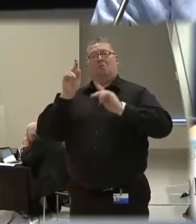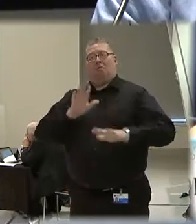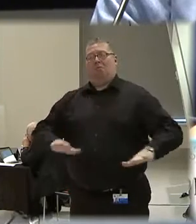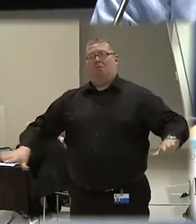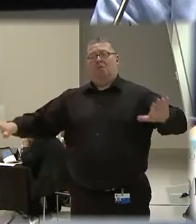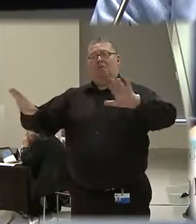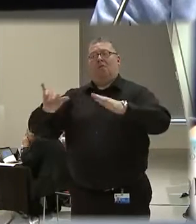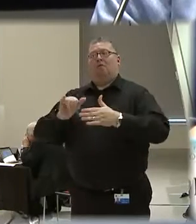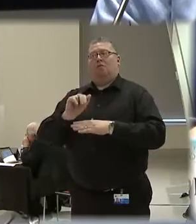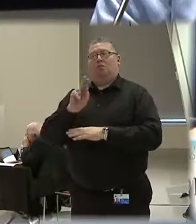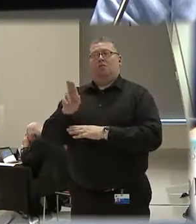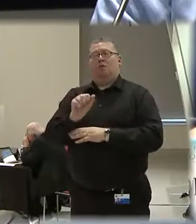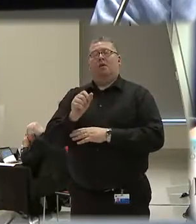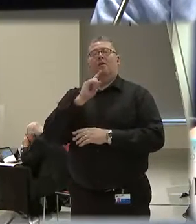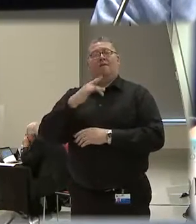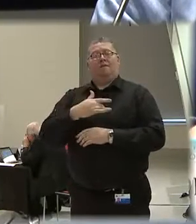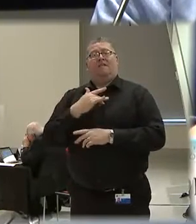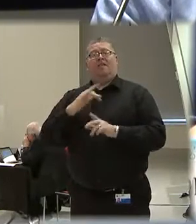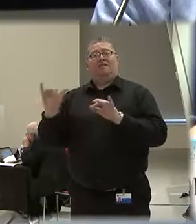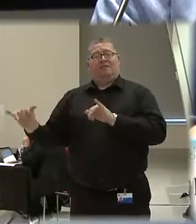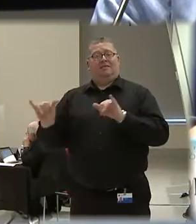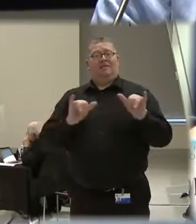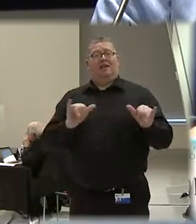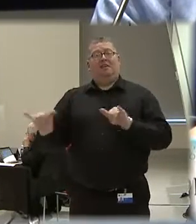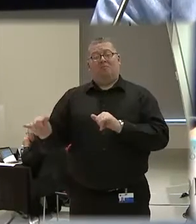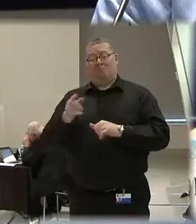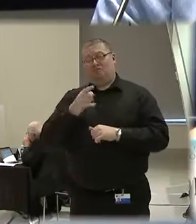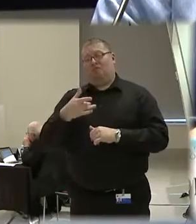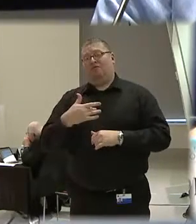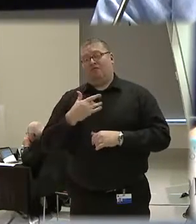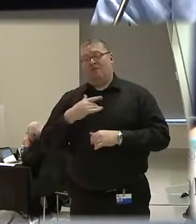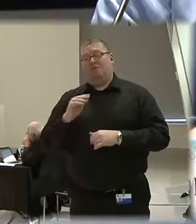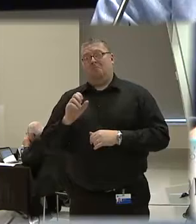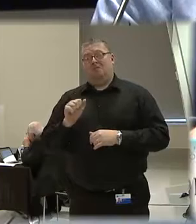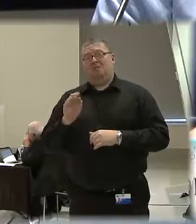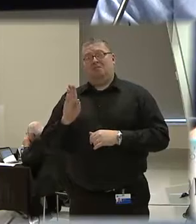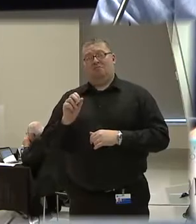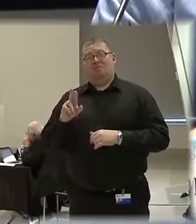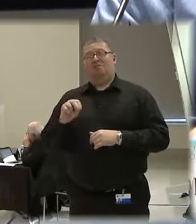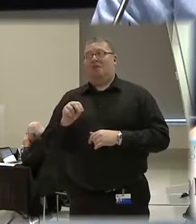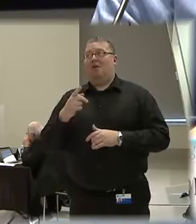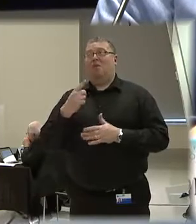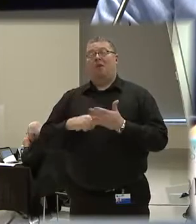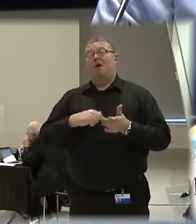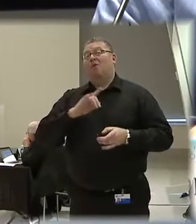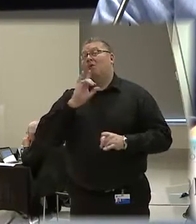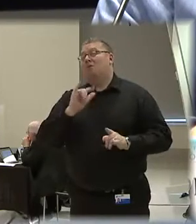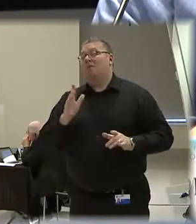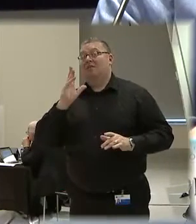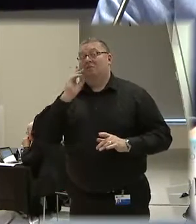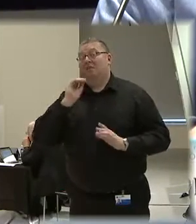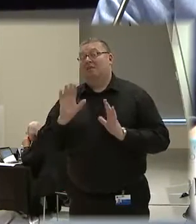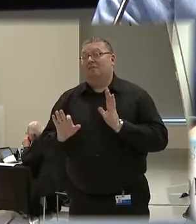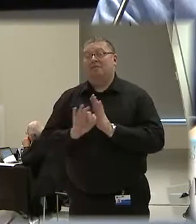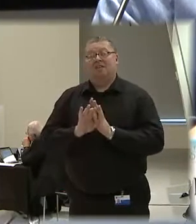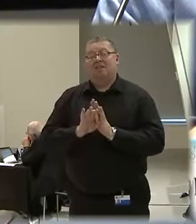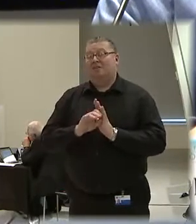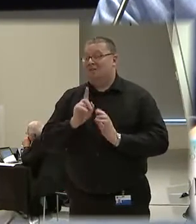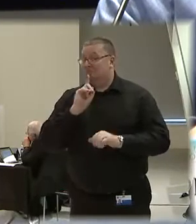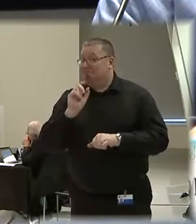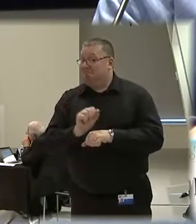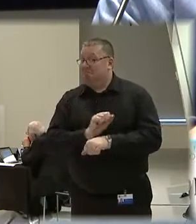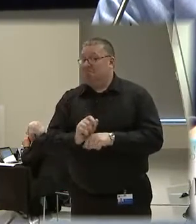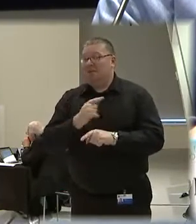country certainly do feel the same way that you do, Ms. Brown. But what I really found